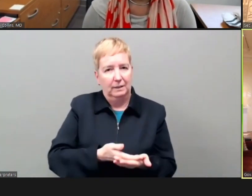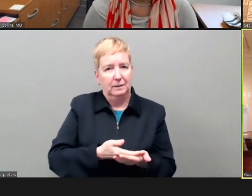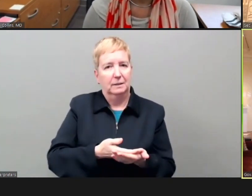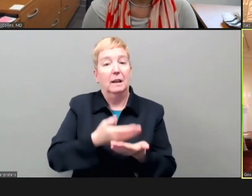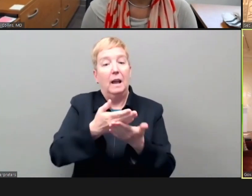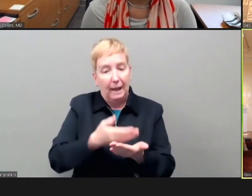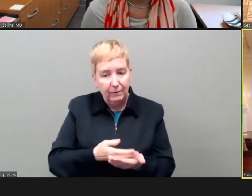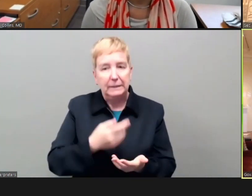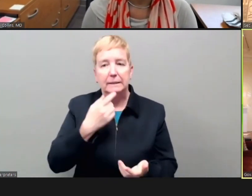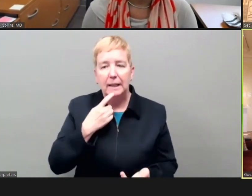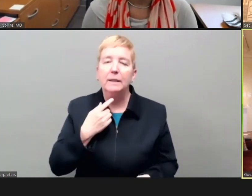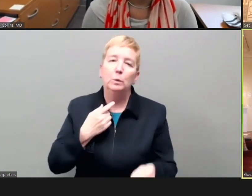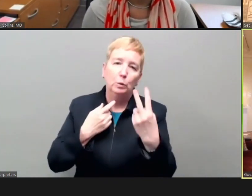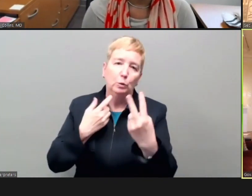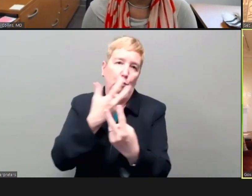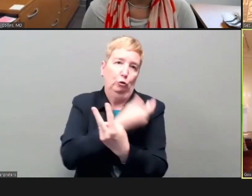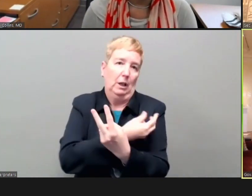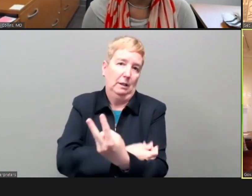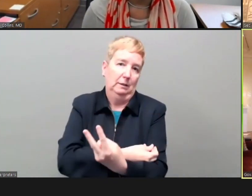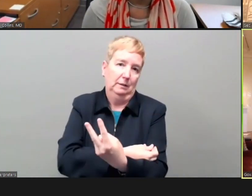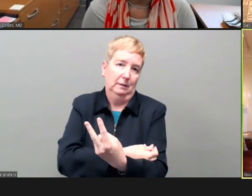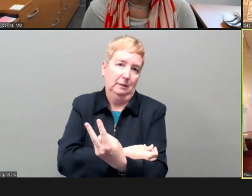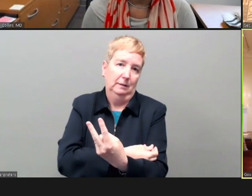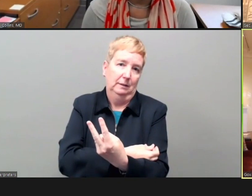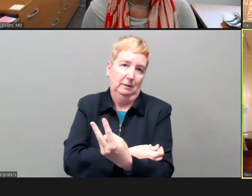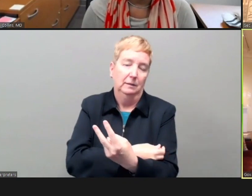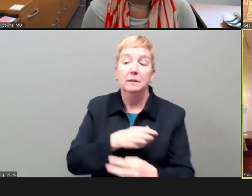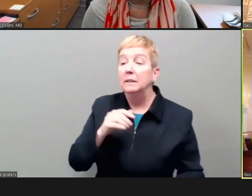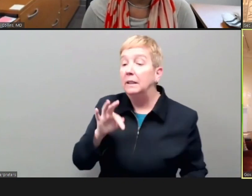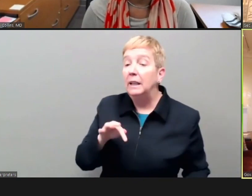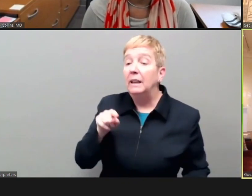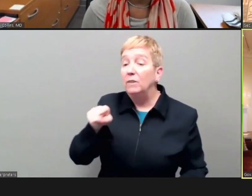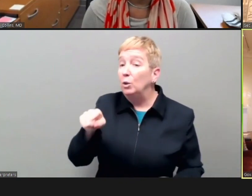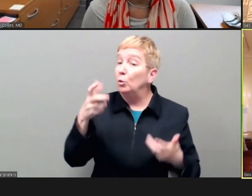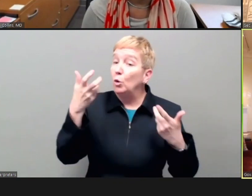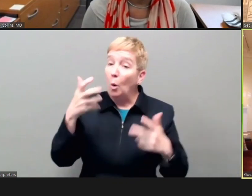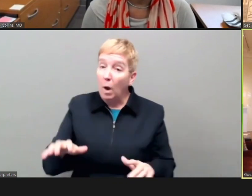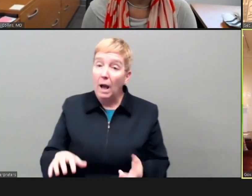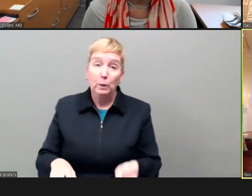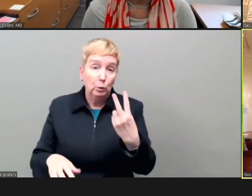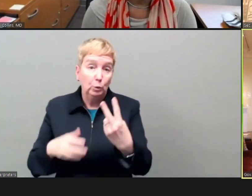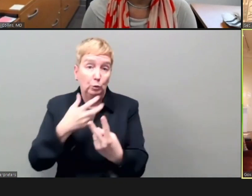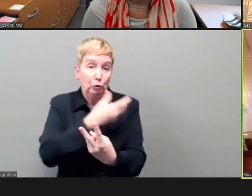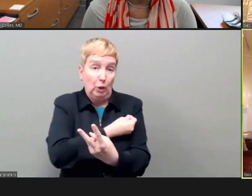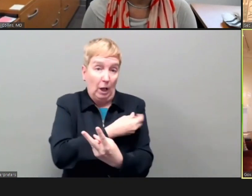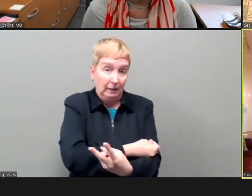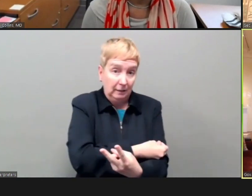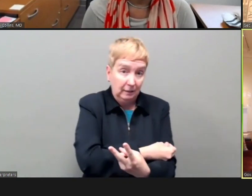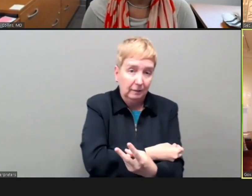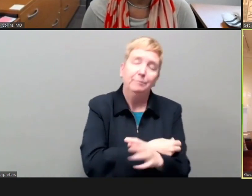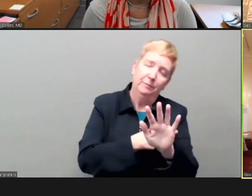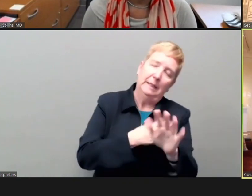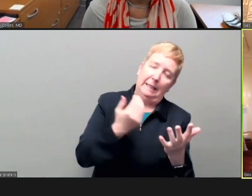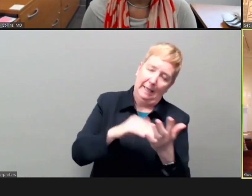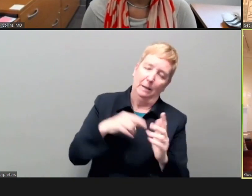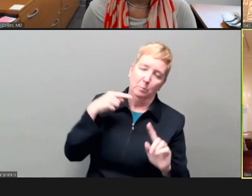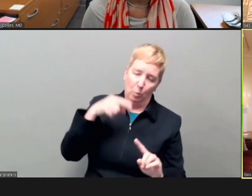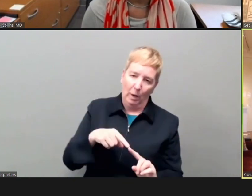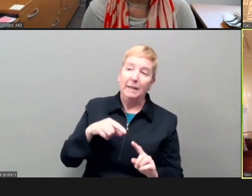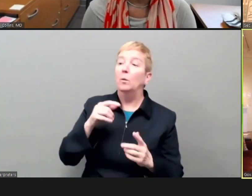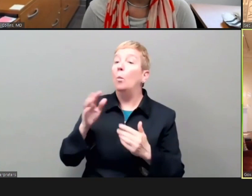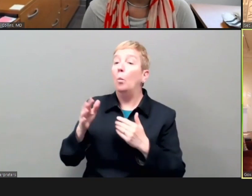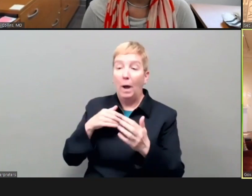most efficacious if it's a 2 vaccine environment. If you don't want 2 vaccines, and again, we want you to take the vaccine that's available, but there is